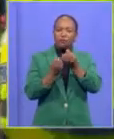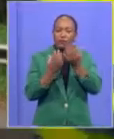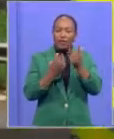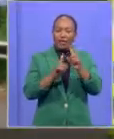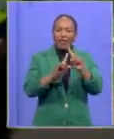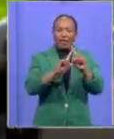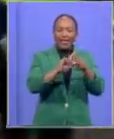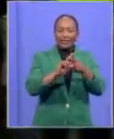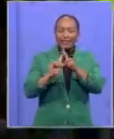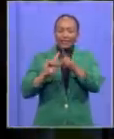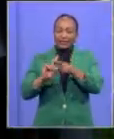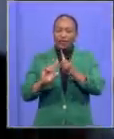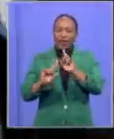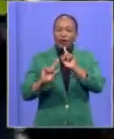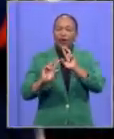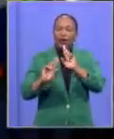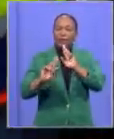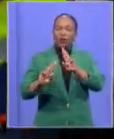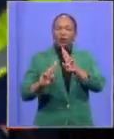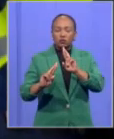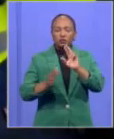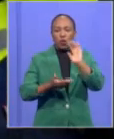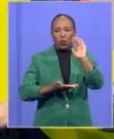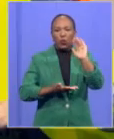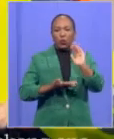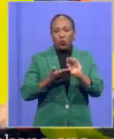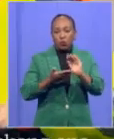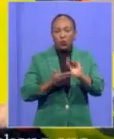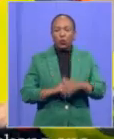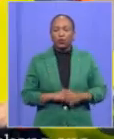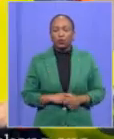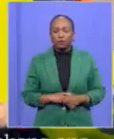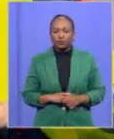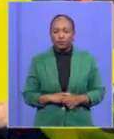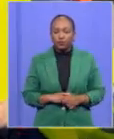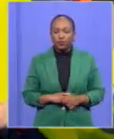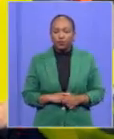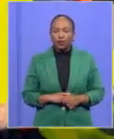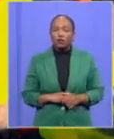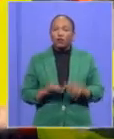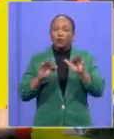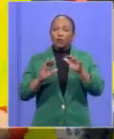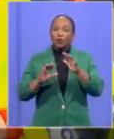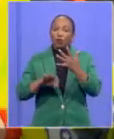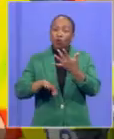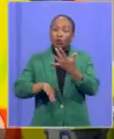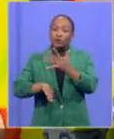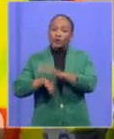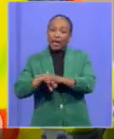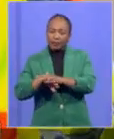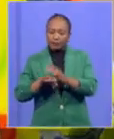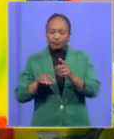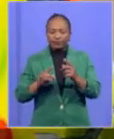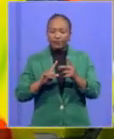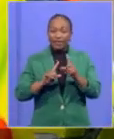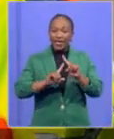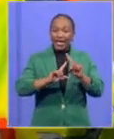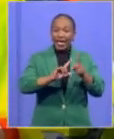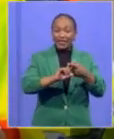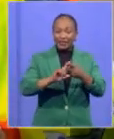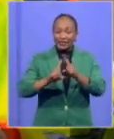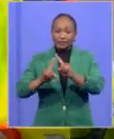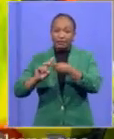tlase papisong le ngwahola. The fatalities and the crashes are showing